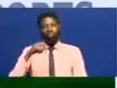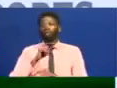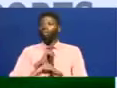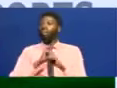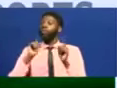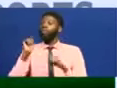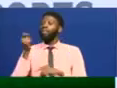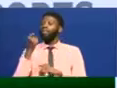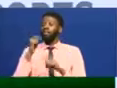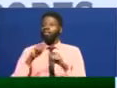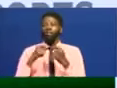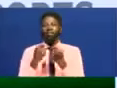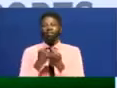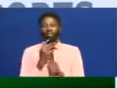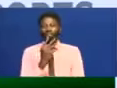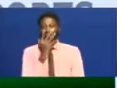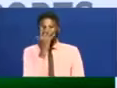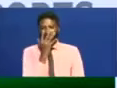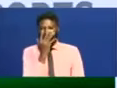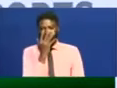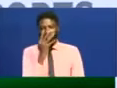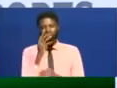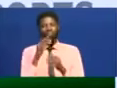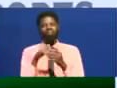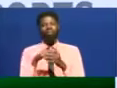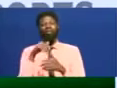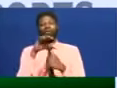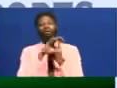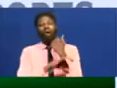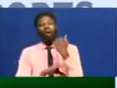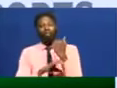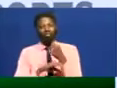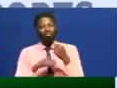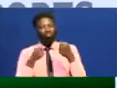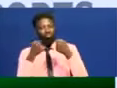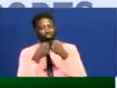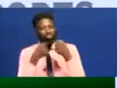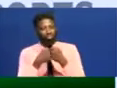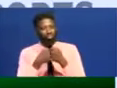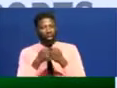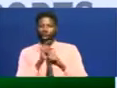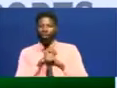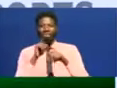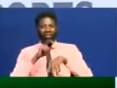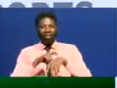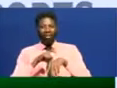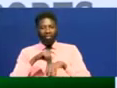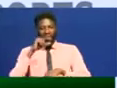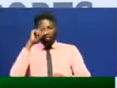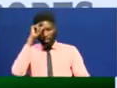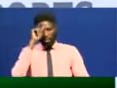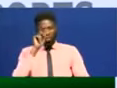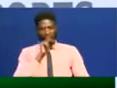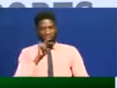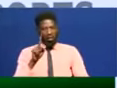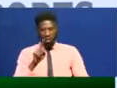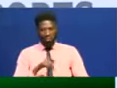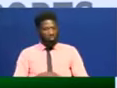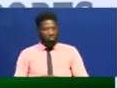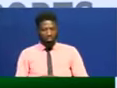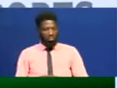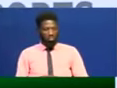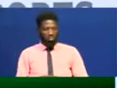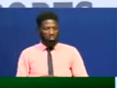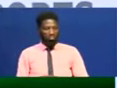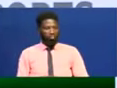odium and shame of playing on foreign soil, not under the watch of the Kenya Kwanza administration.